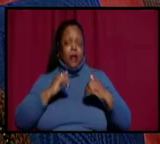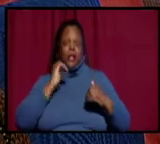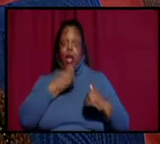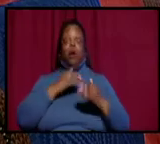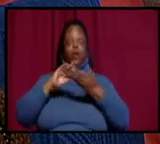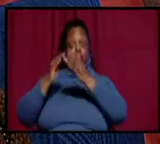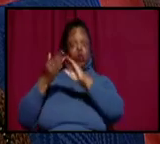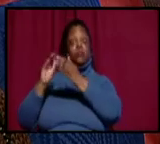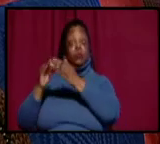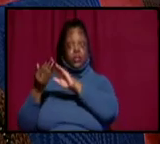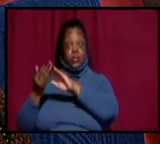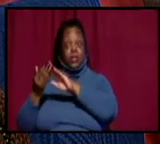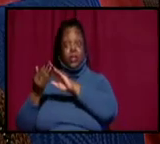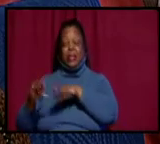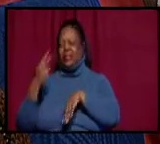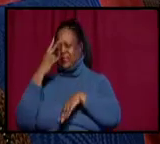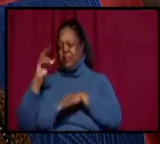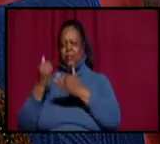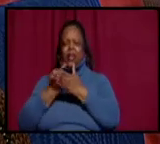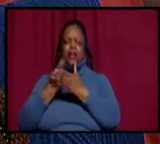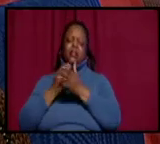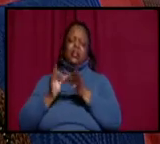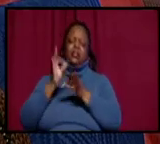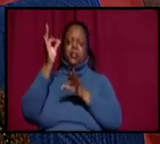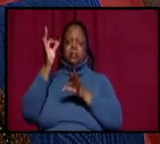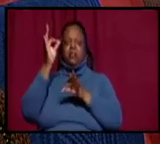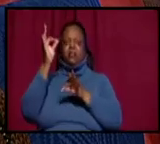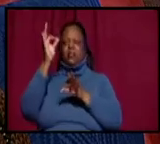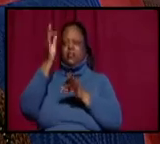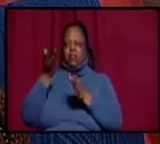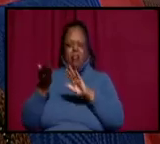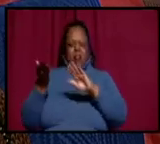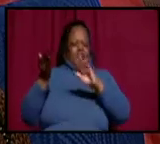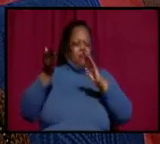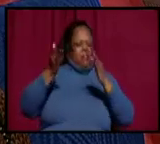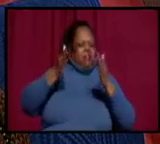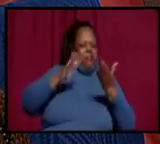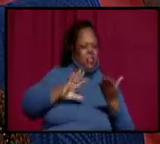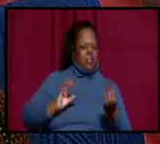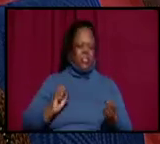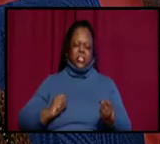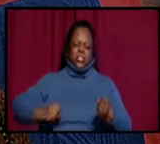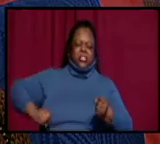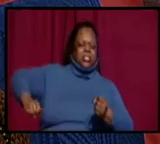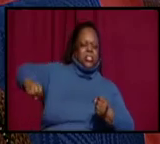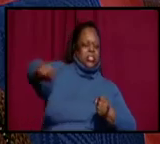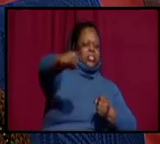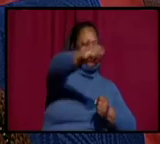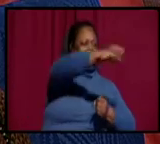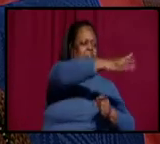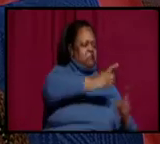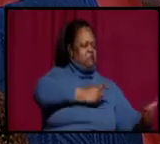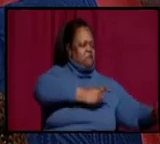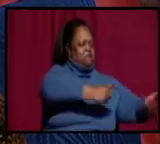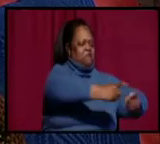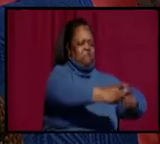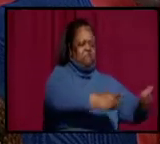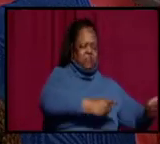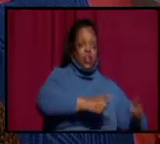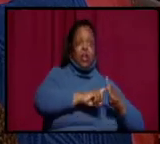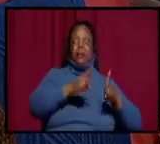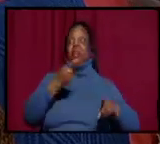our community, it just seems like the spirit of death has overtaken. I'm telling you, if you look at the stats, even